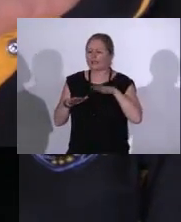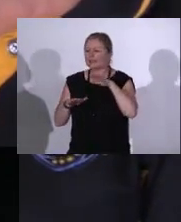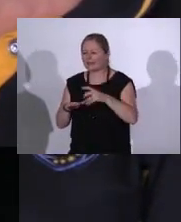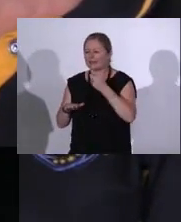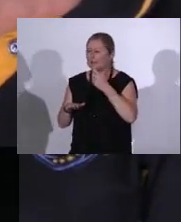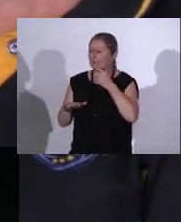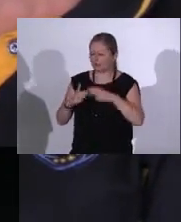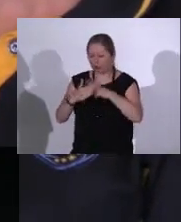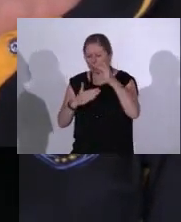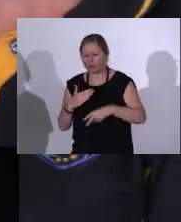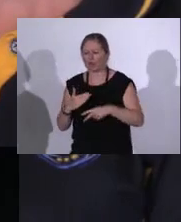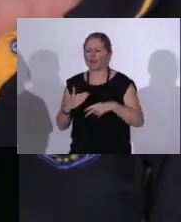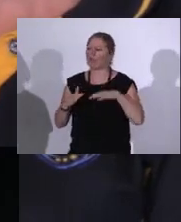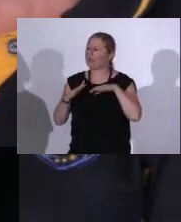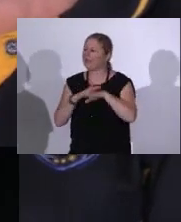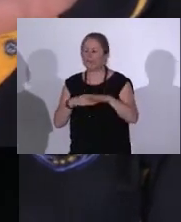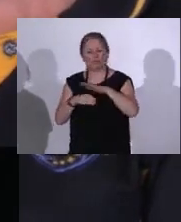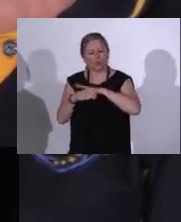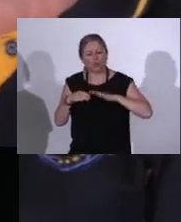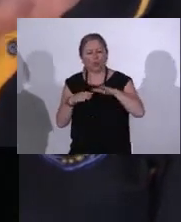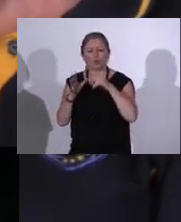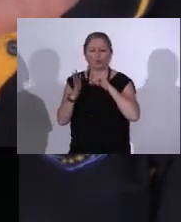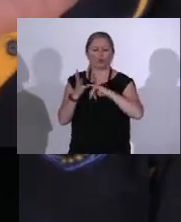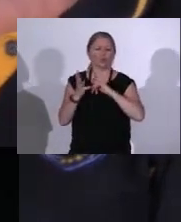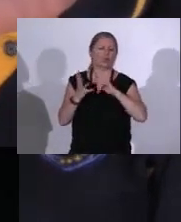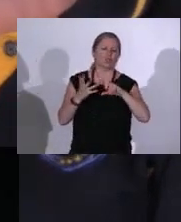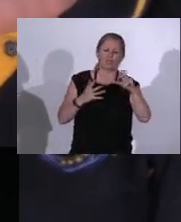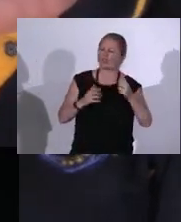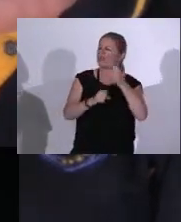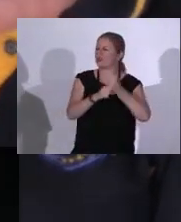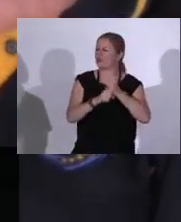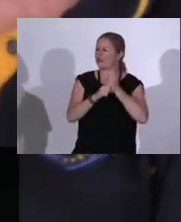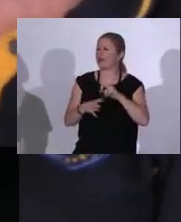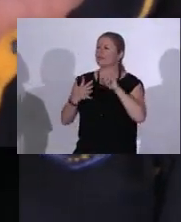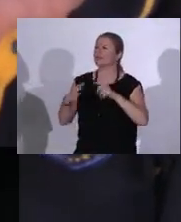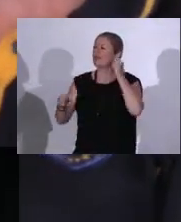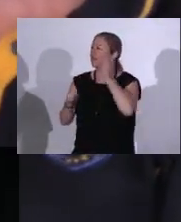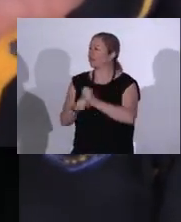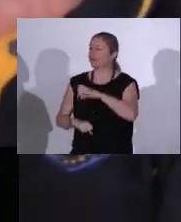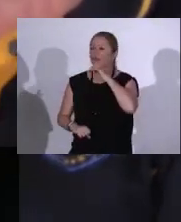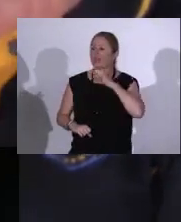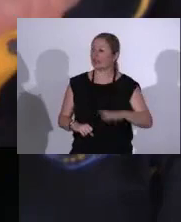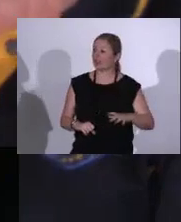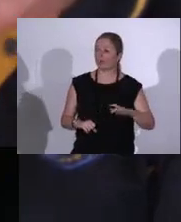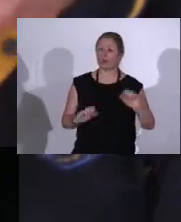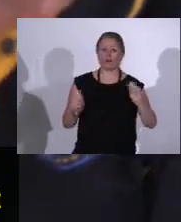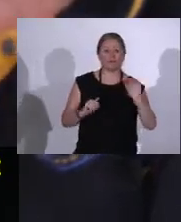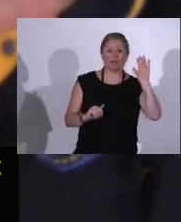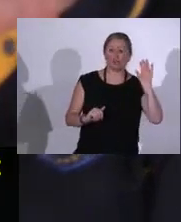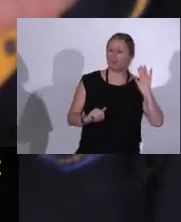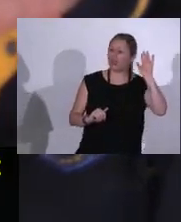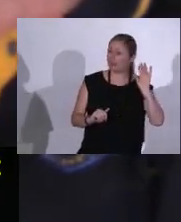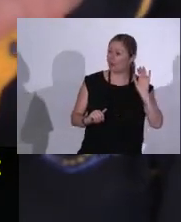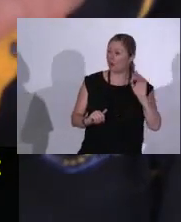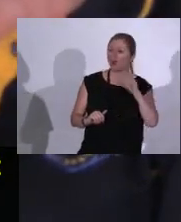into local associations or local clubs. So, for example, the kids that took part in netball, they've obviously been able to come and